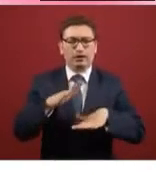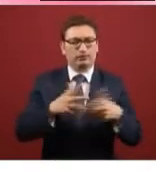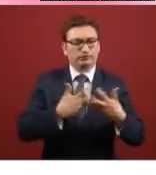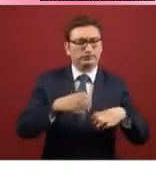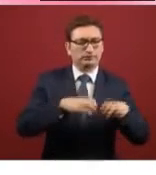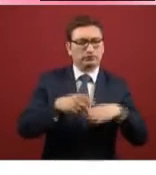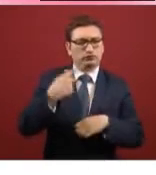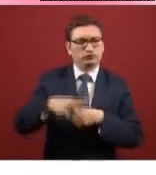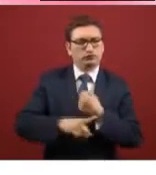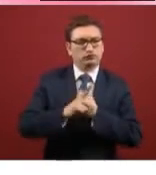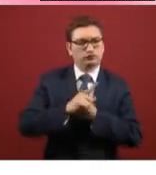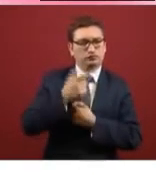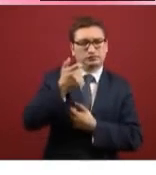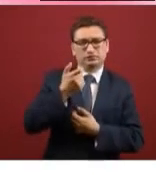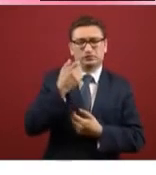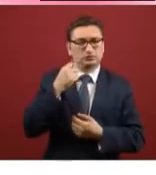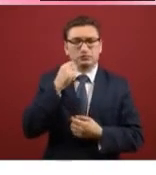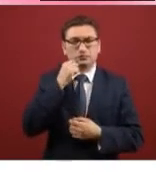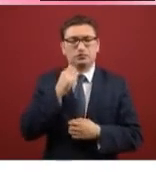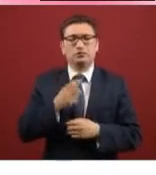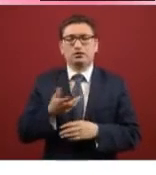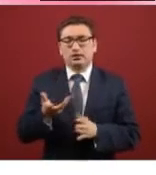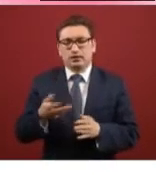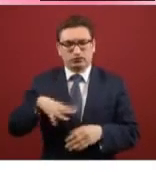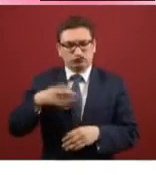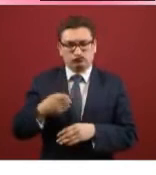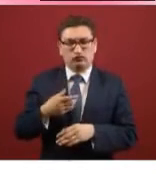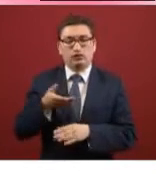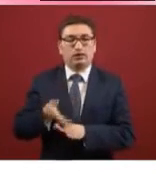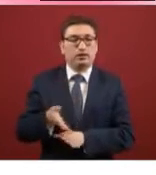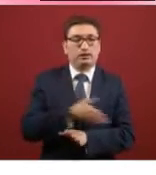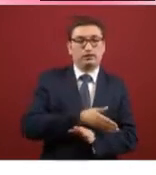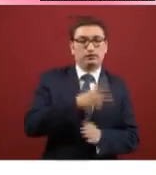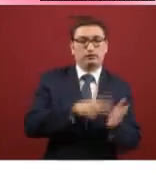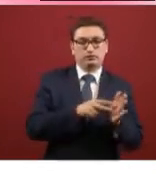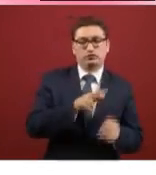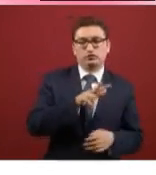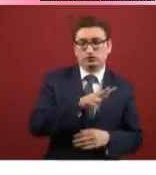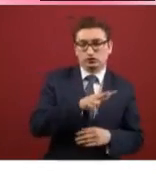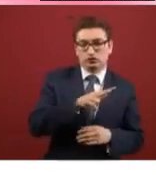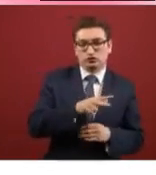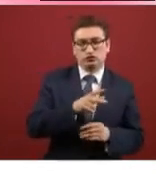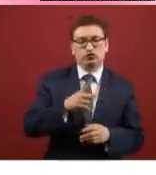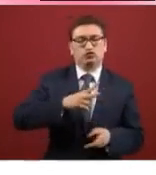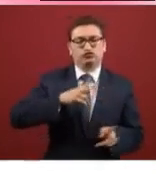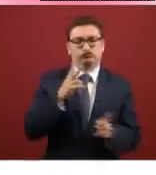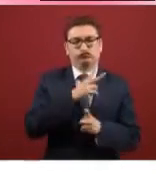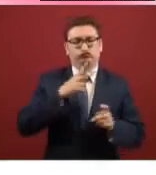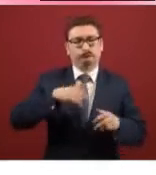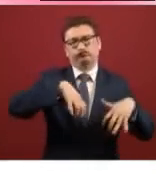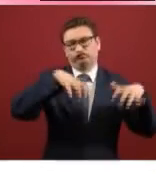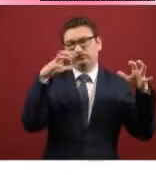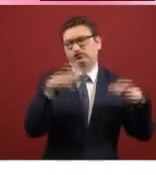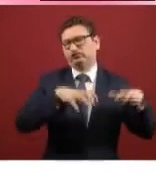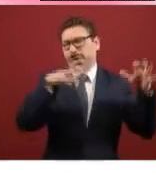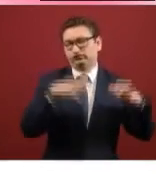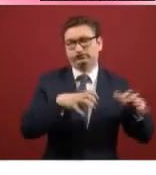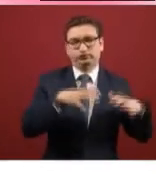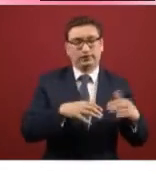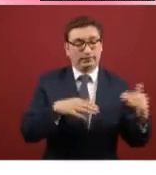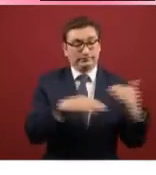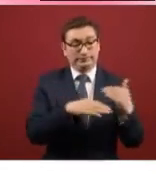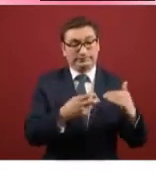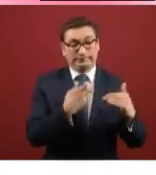empresas. And there were some problems with the finances of some of the companies that were building that. Carretero que se está